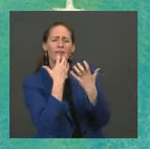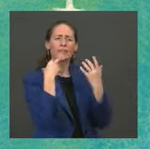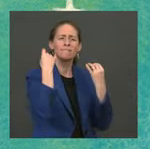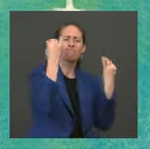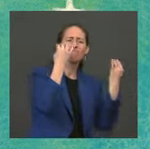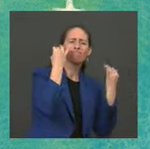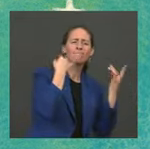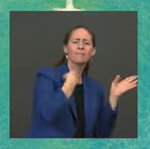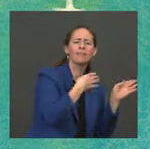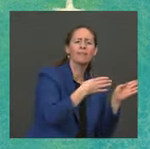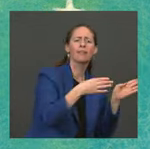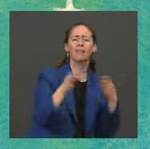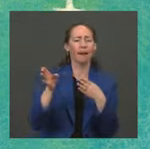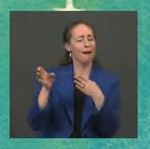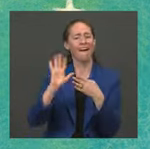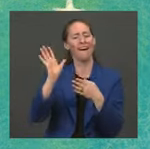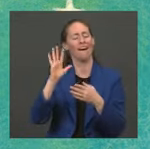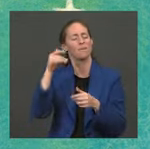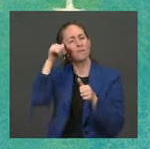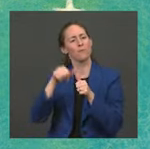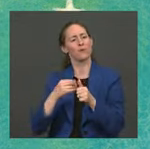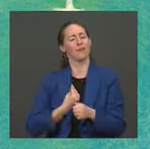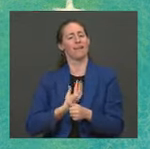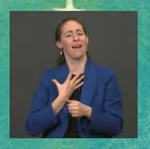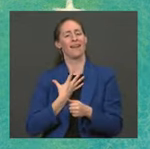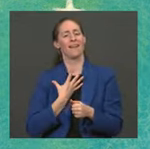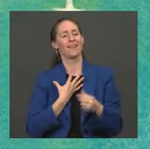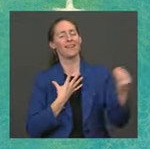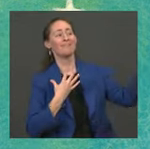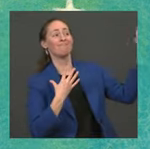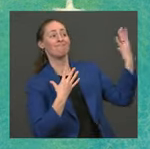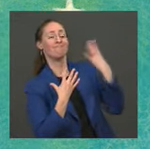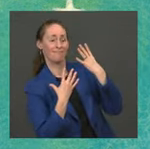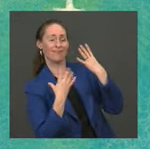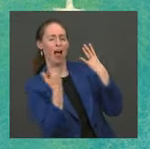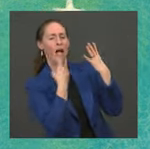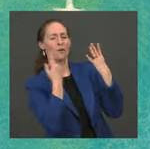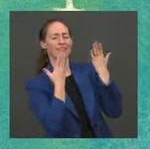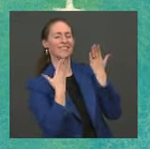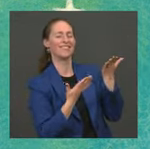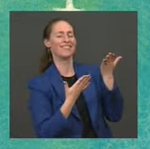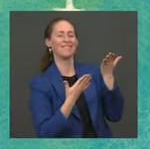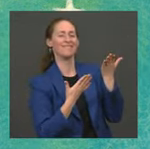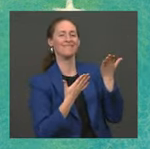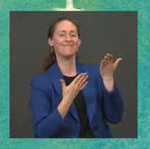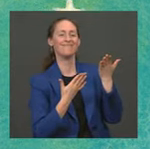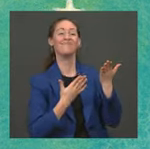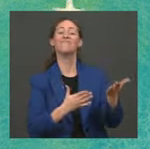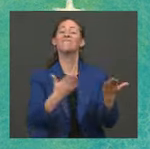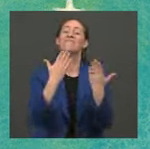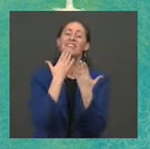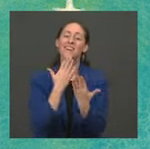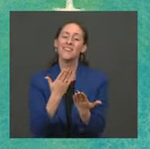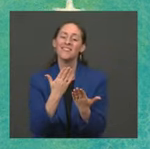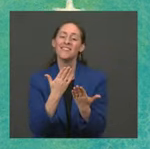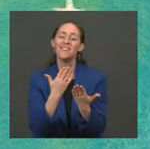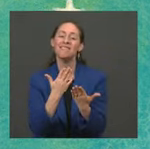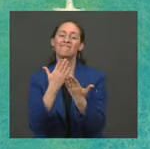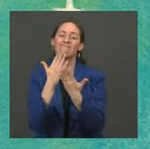be lost. So thank you for helping us share